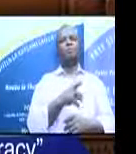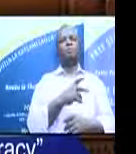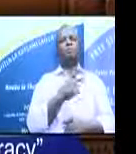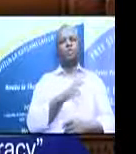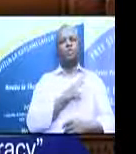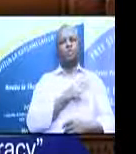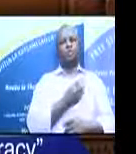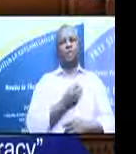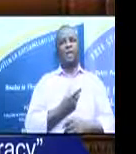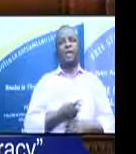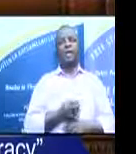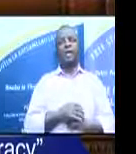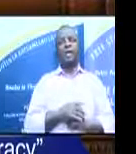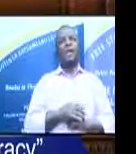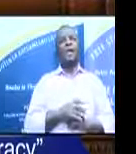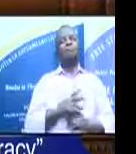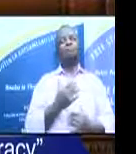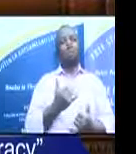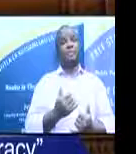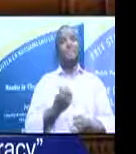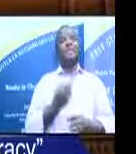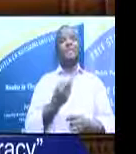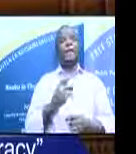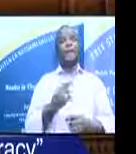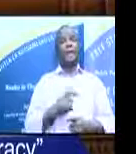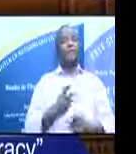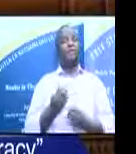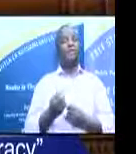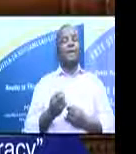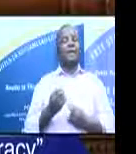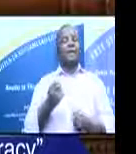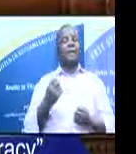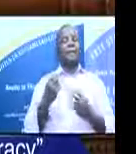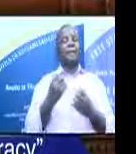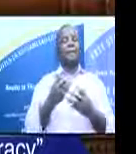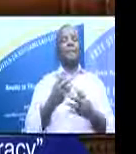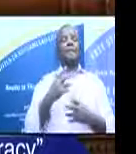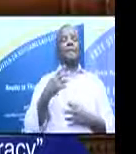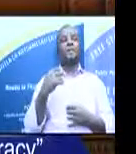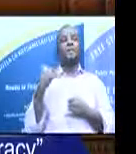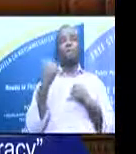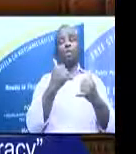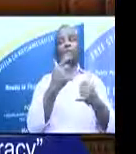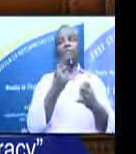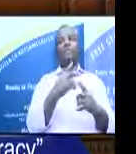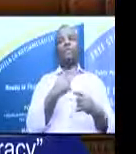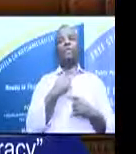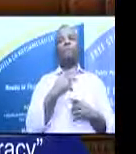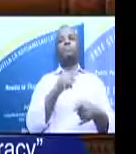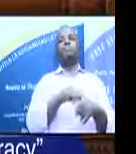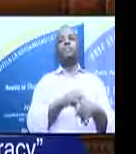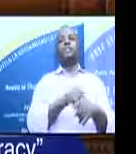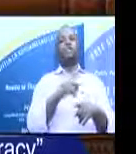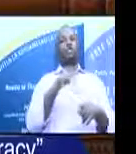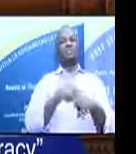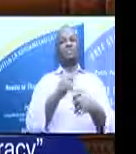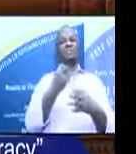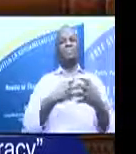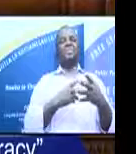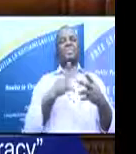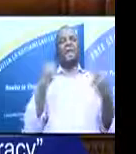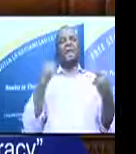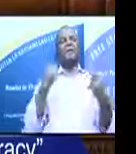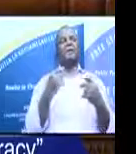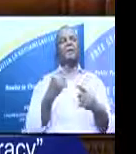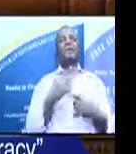soldiers? I am still inundated with pleas from medical staff, ComServe doctors, sessional doctors,